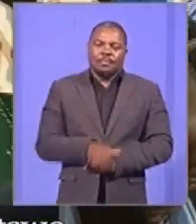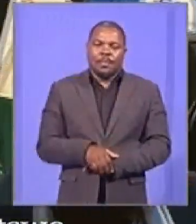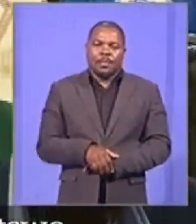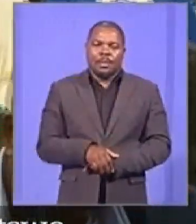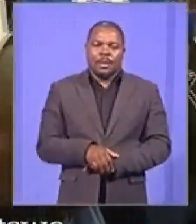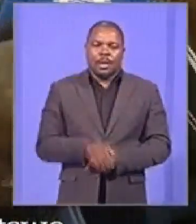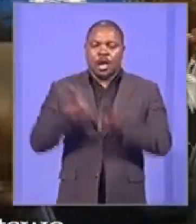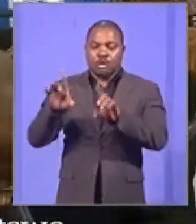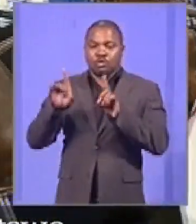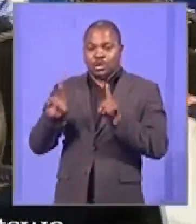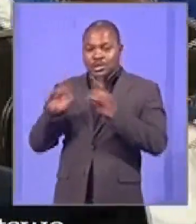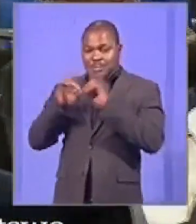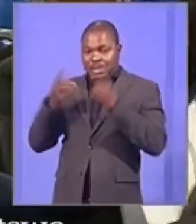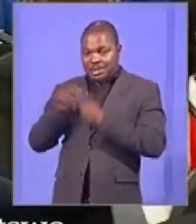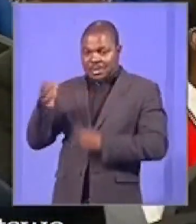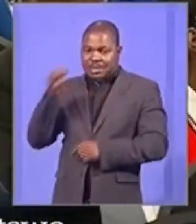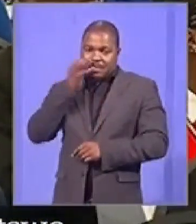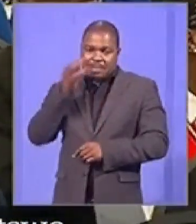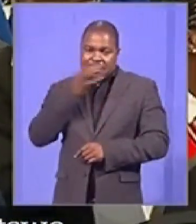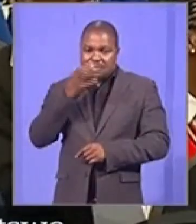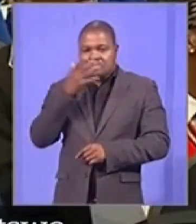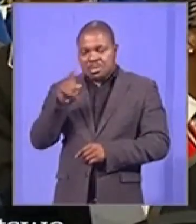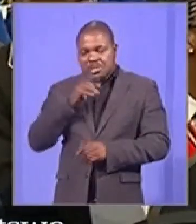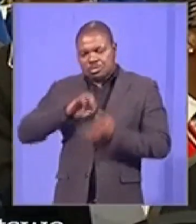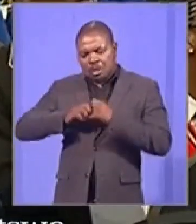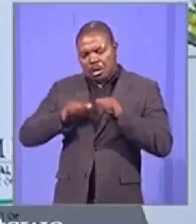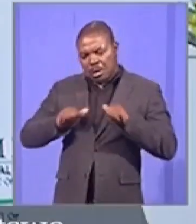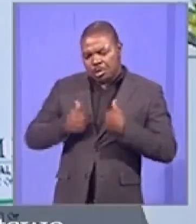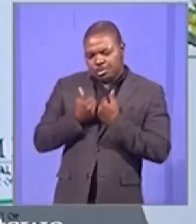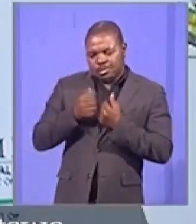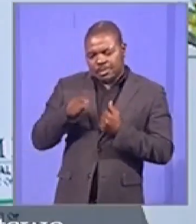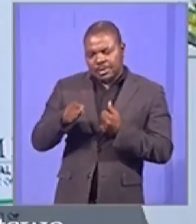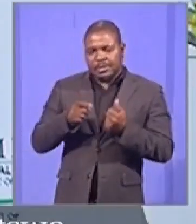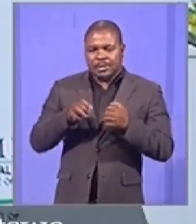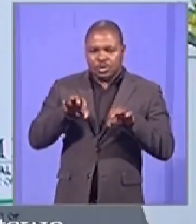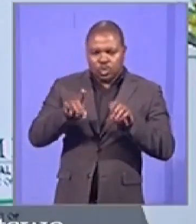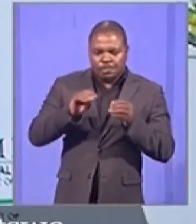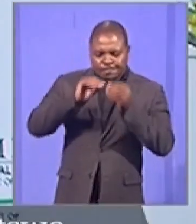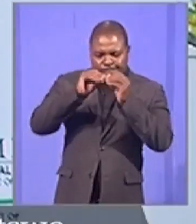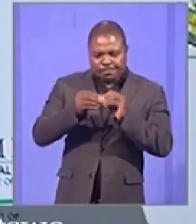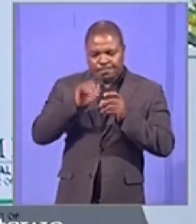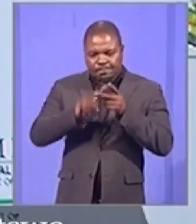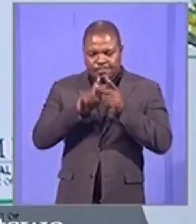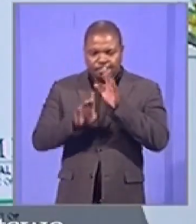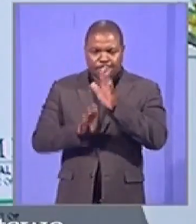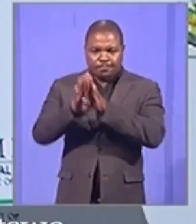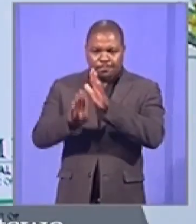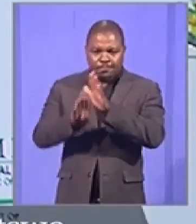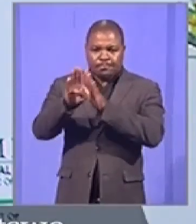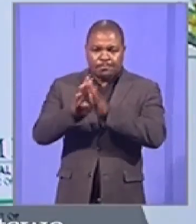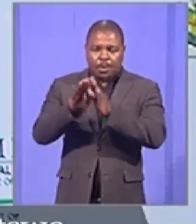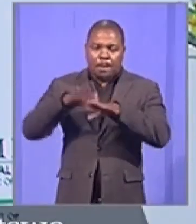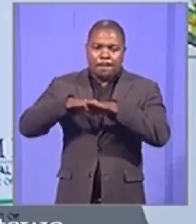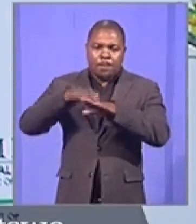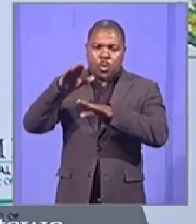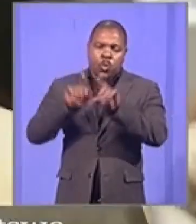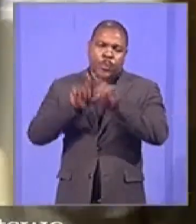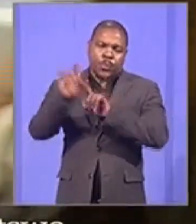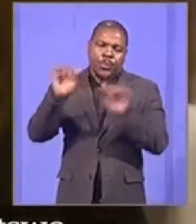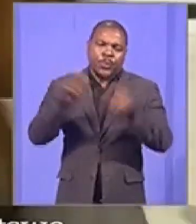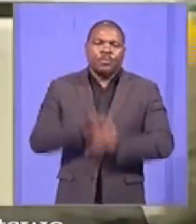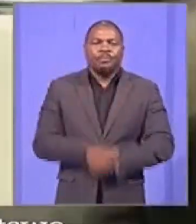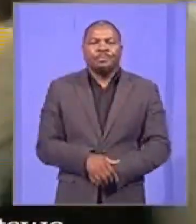la thuto la re litlile go leka go siamisa dikgwetlho mo lekaleng la thuto jaaka nngwe ya dikgato tsa go tswelela pele go itemogela koketsego ya